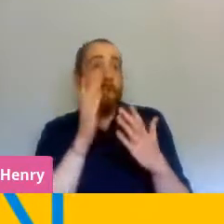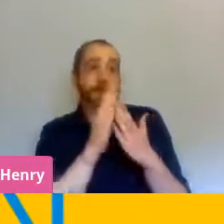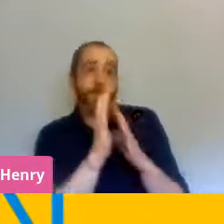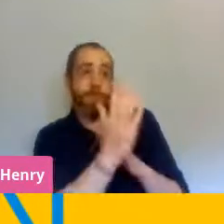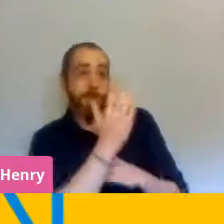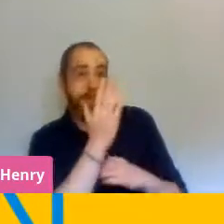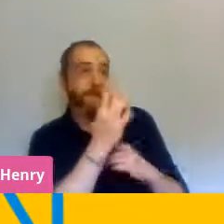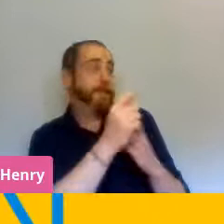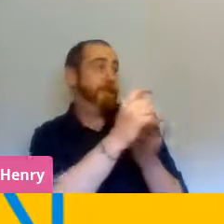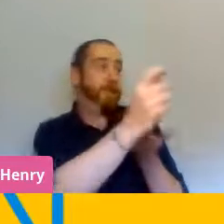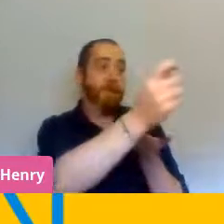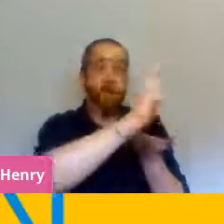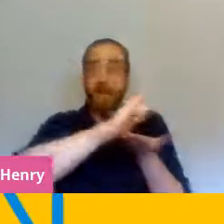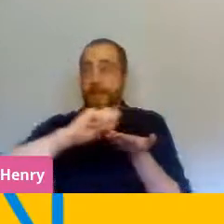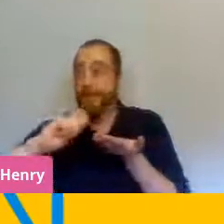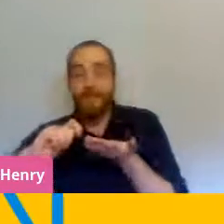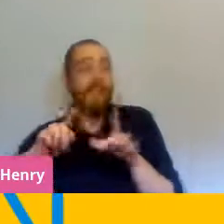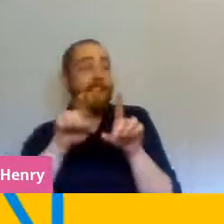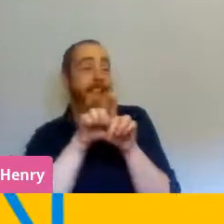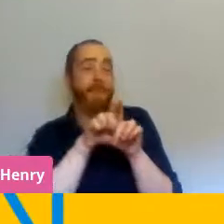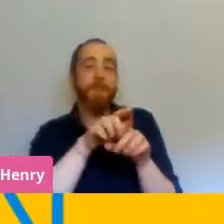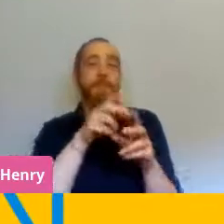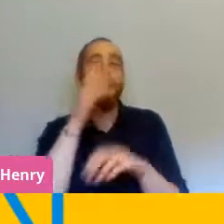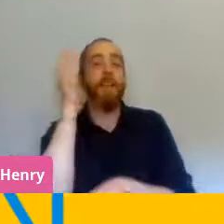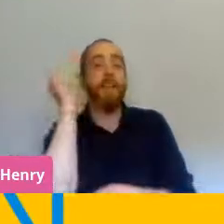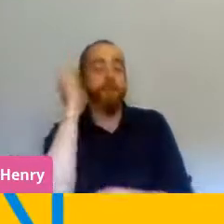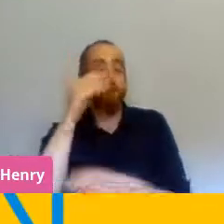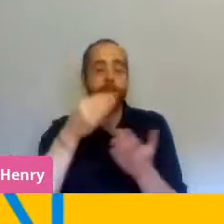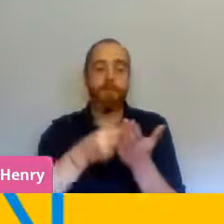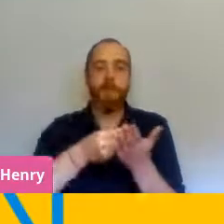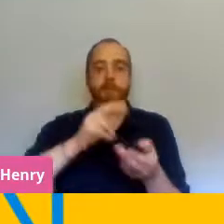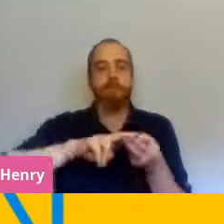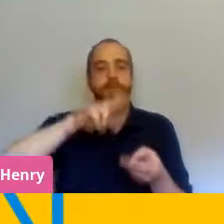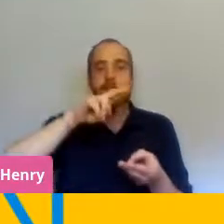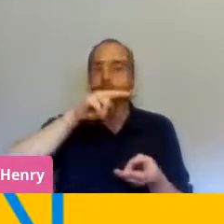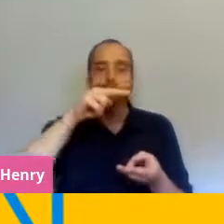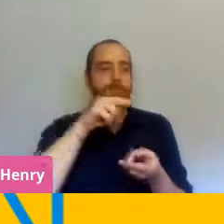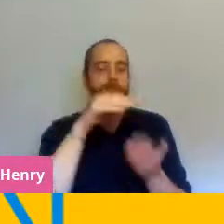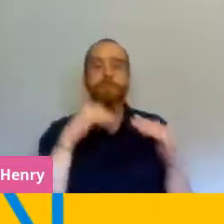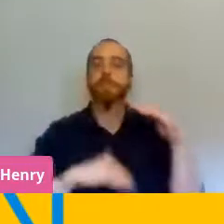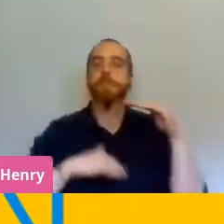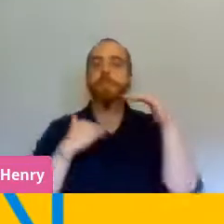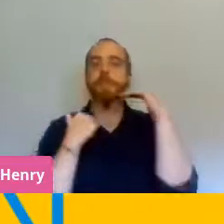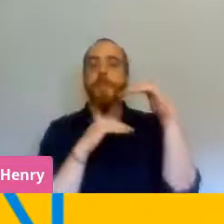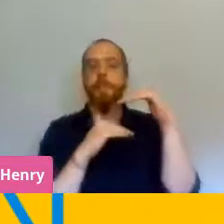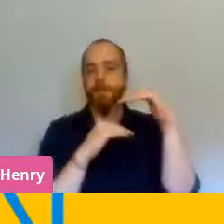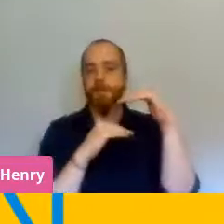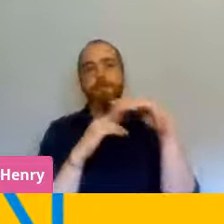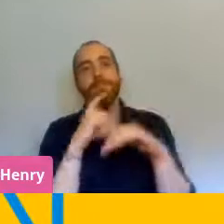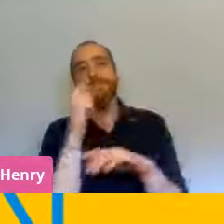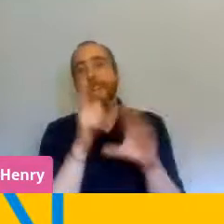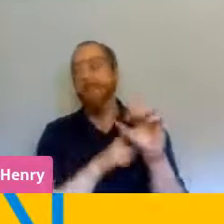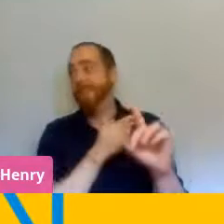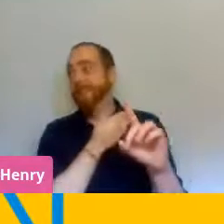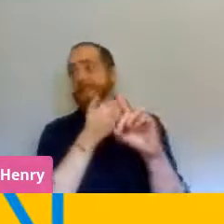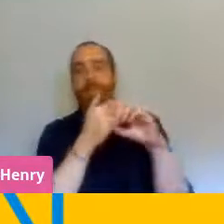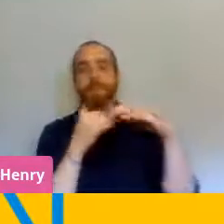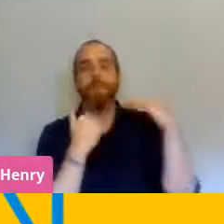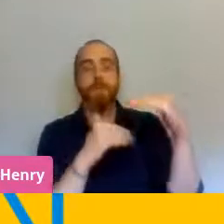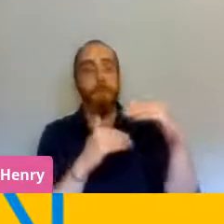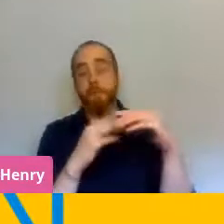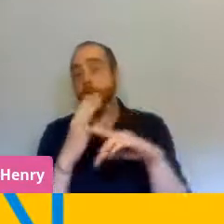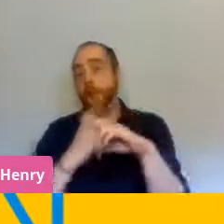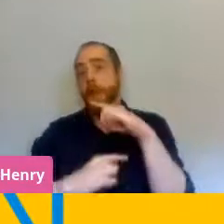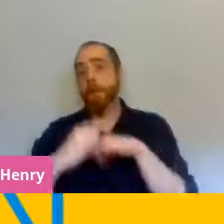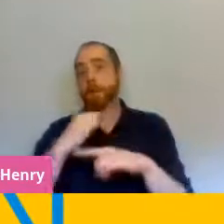having no pay rises for 10 years, last year we finally won a deal for the use of hourly paid contracts. We won no